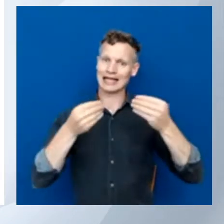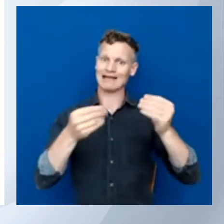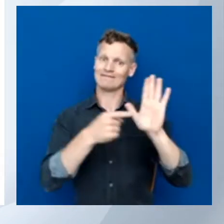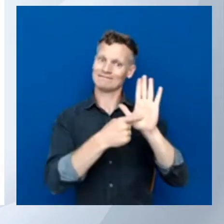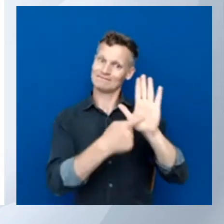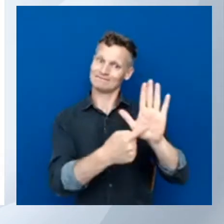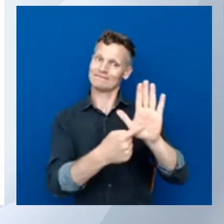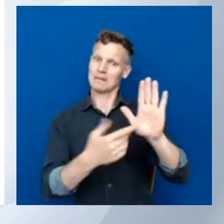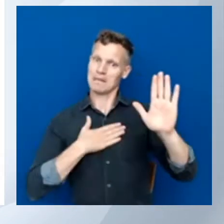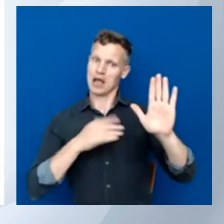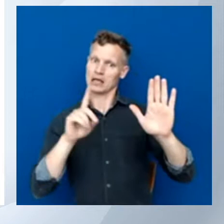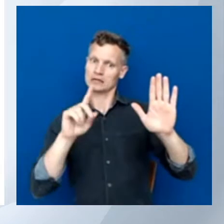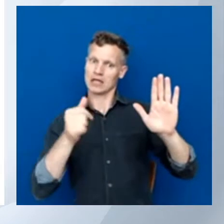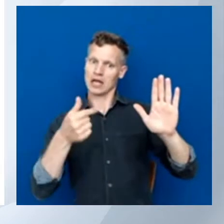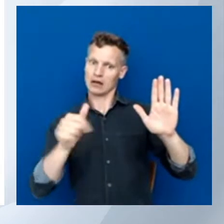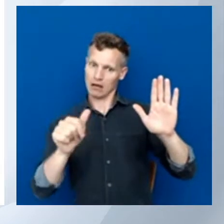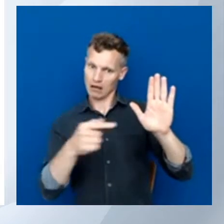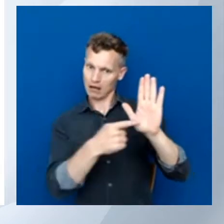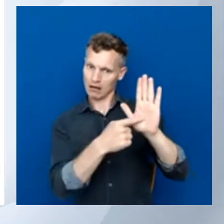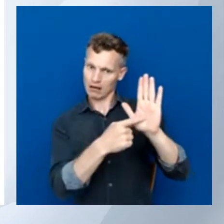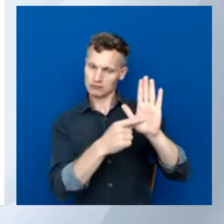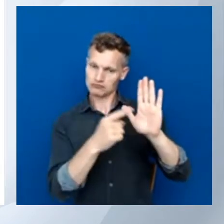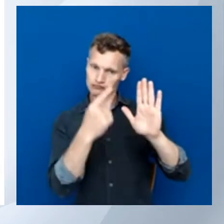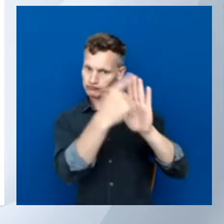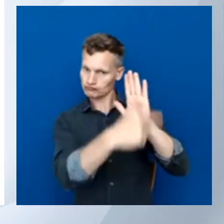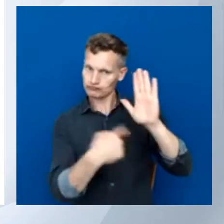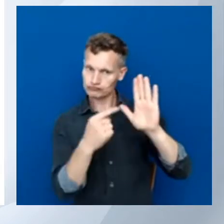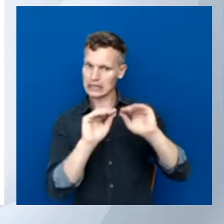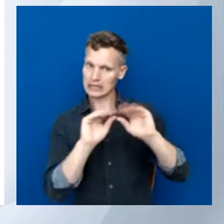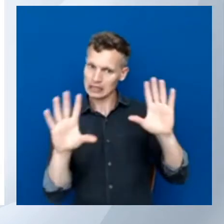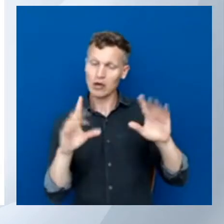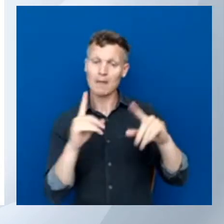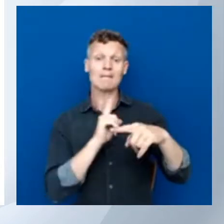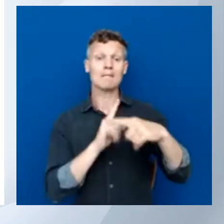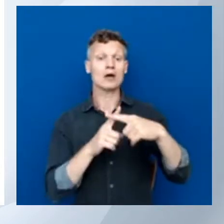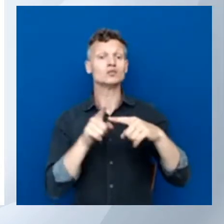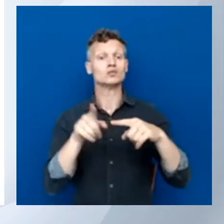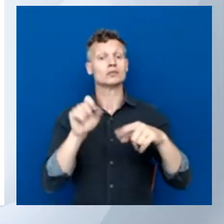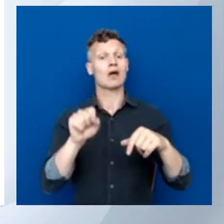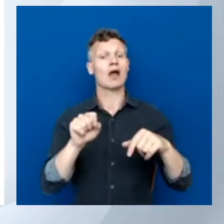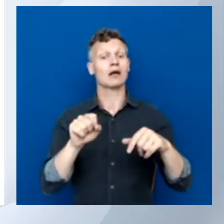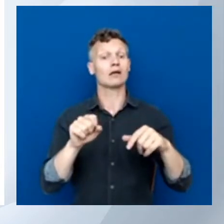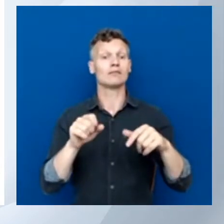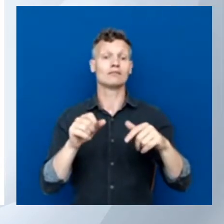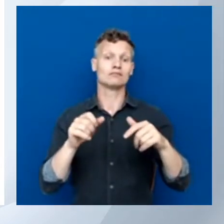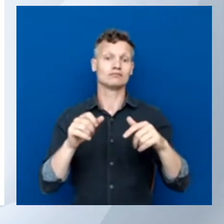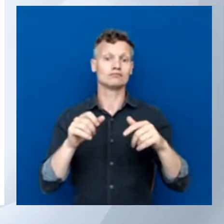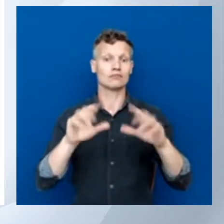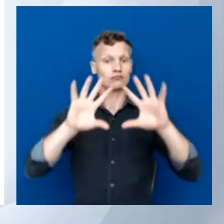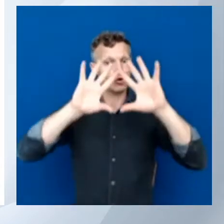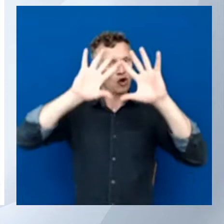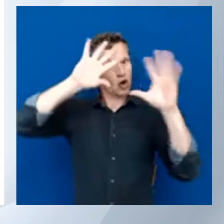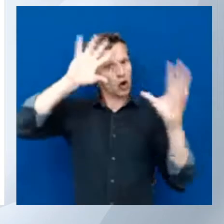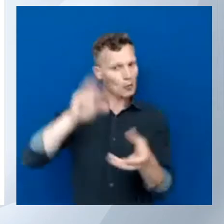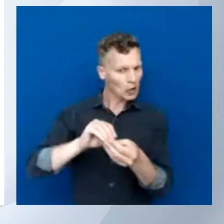perform comparative analysis on your experiments while running them on different state-of-the-art explainers.